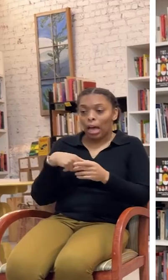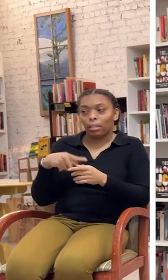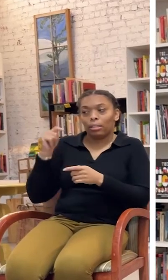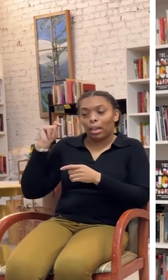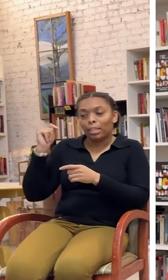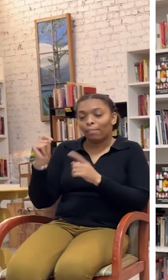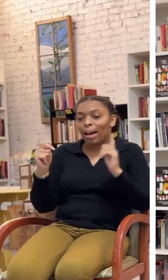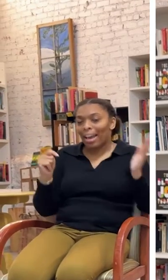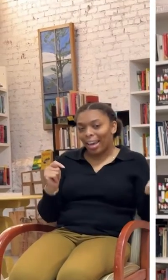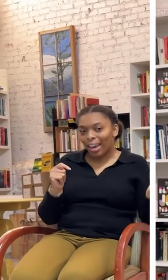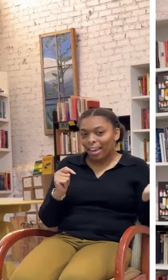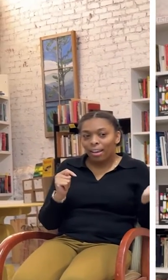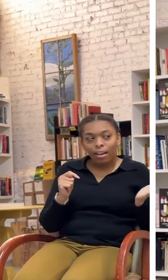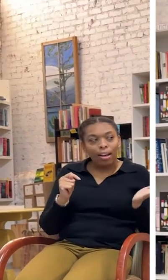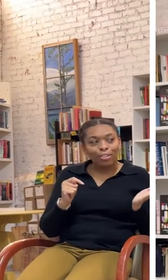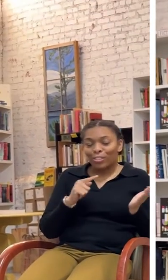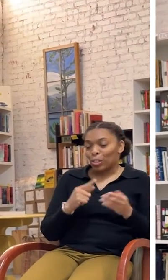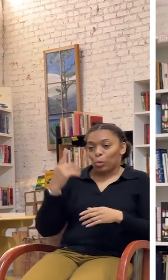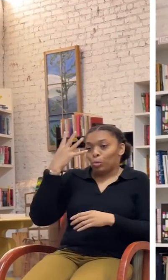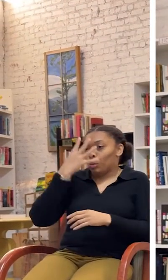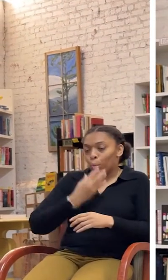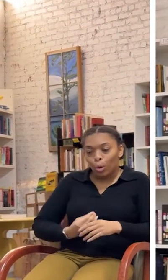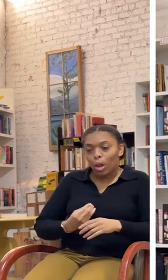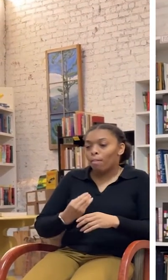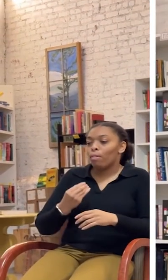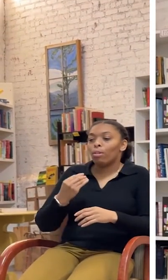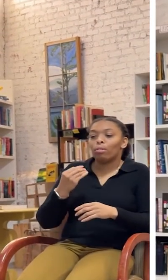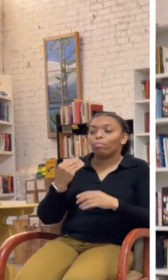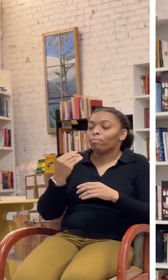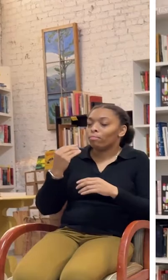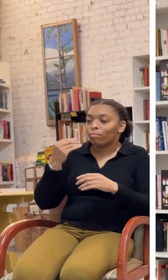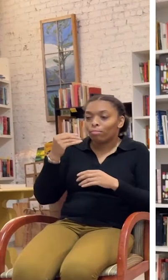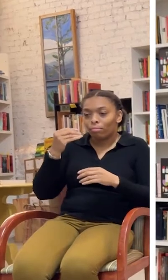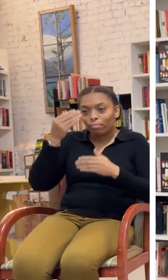testifying to this beautiful, gorgeous soul